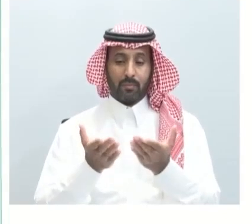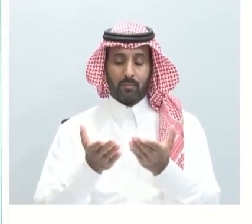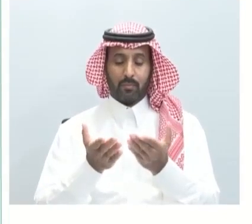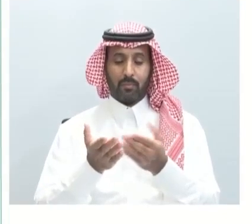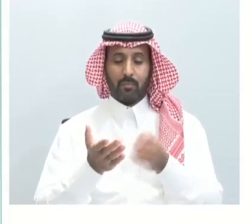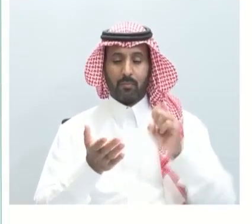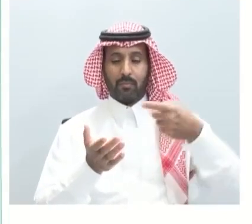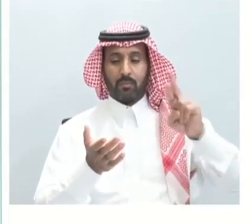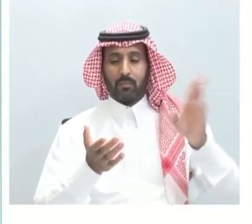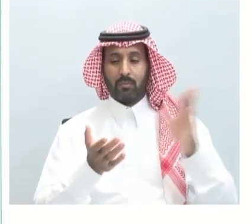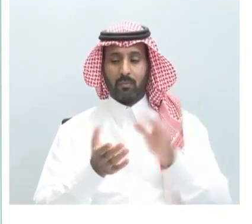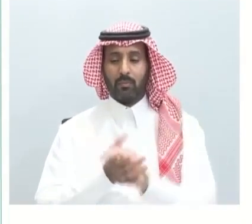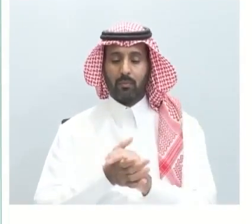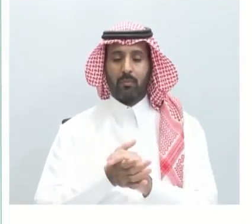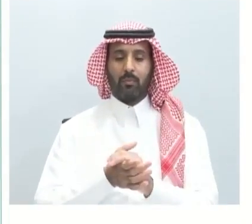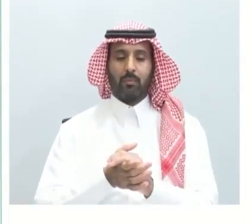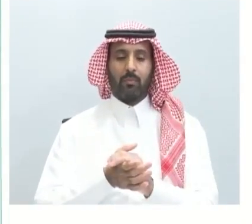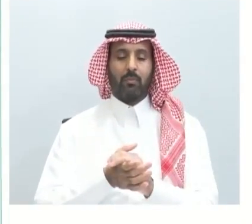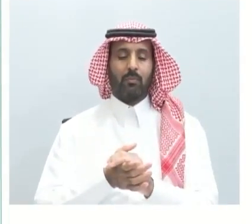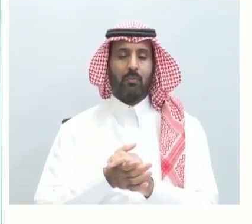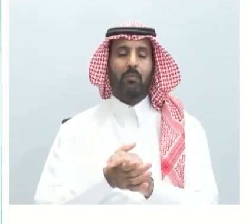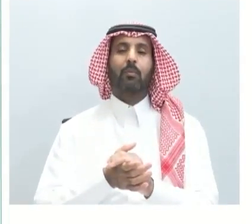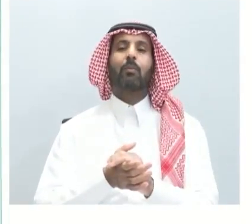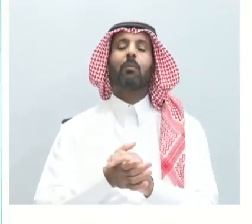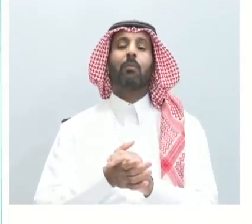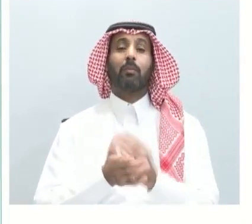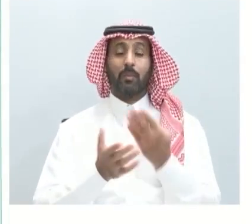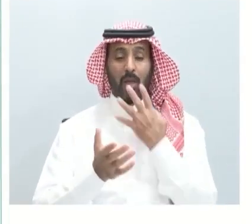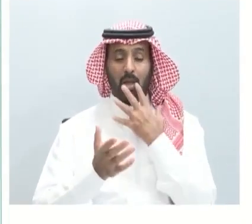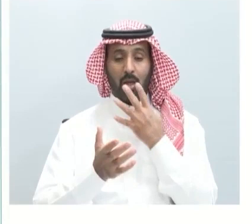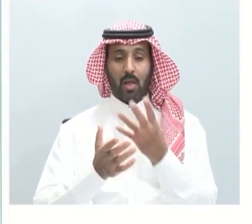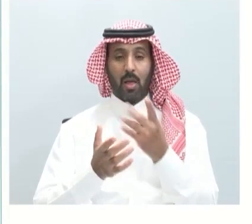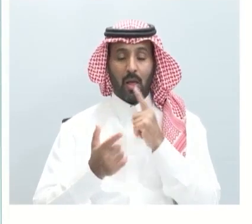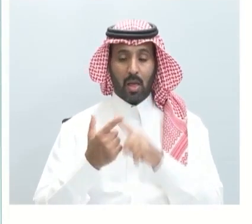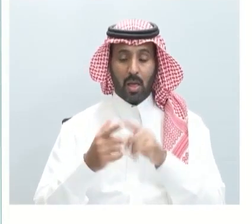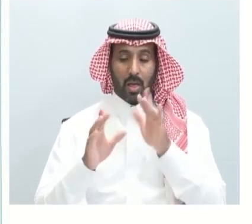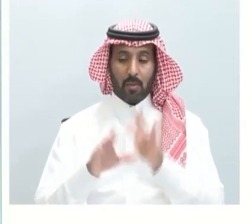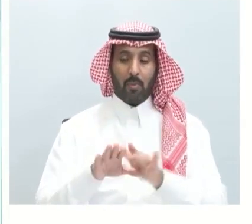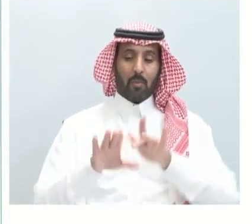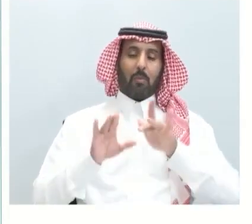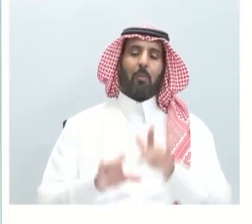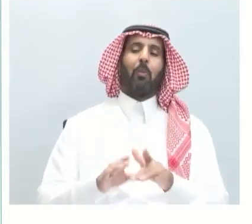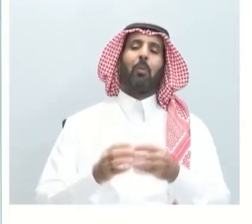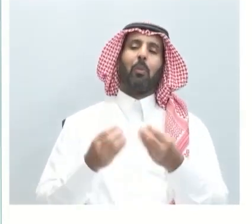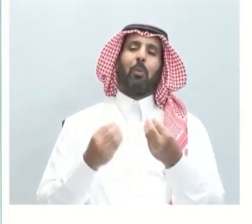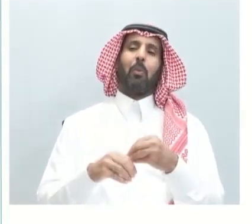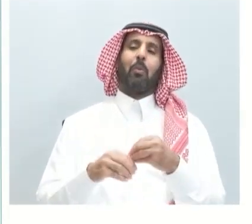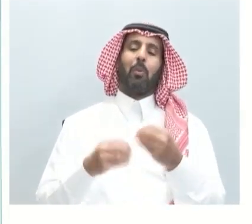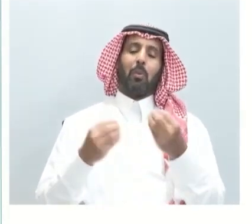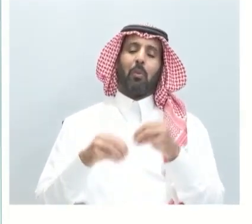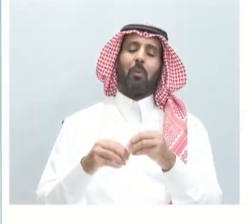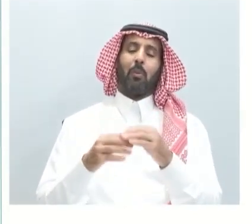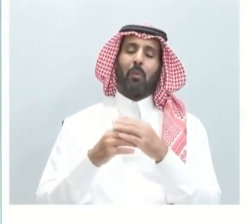funnier, the harder. Number four here, I keep sitting on this couch. I'm getting more and